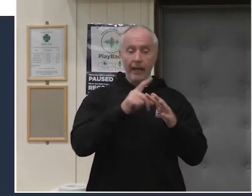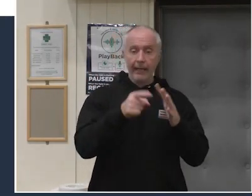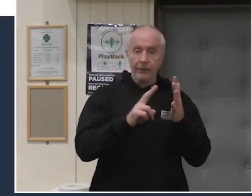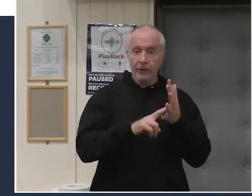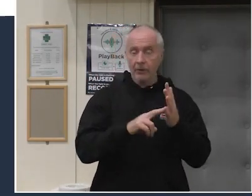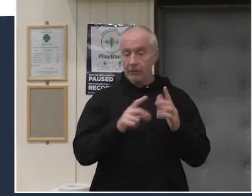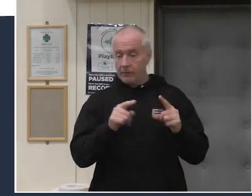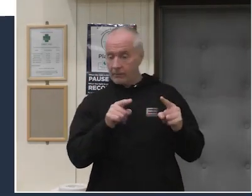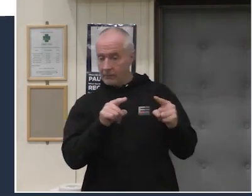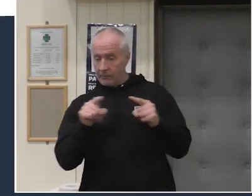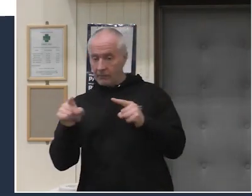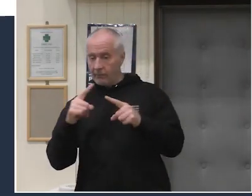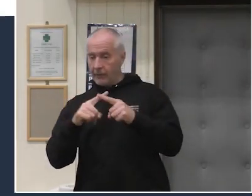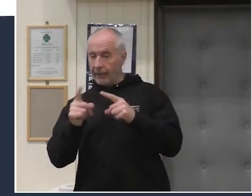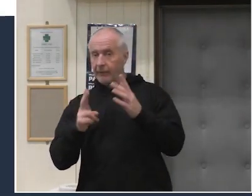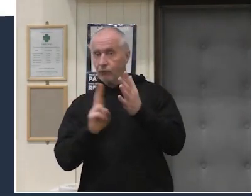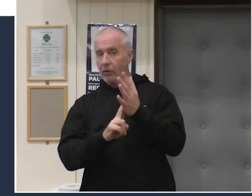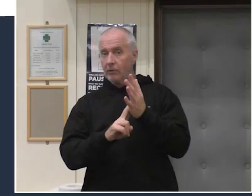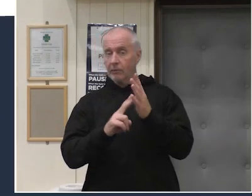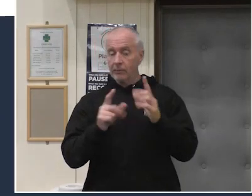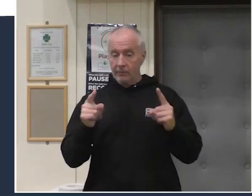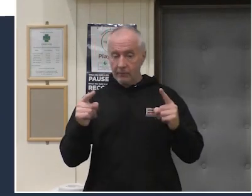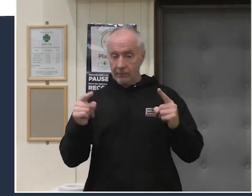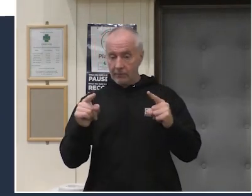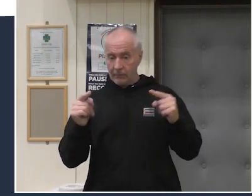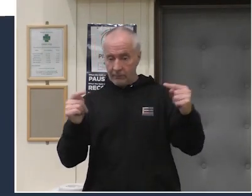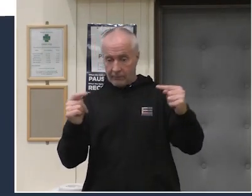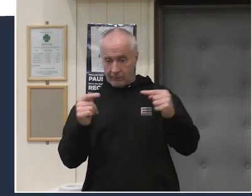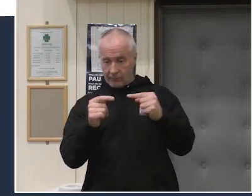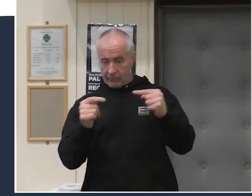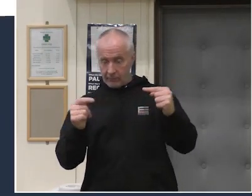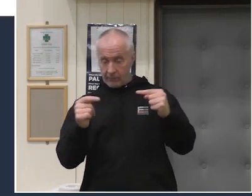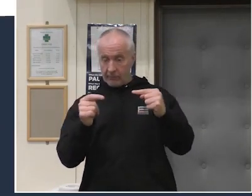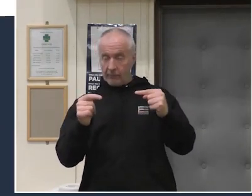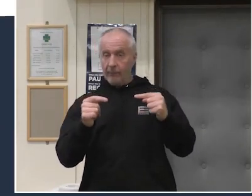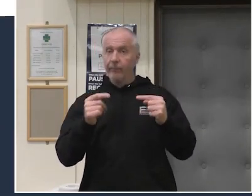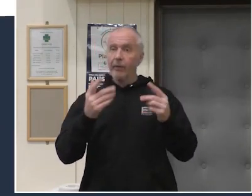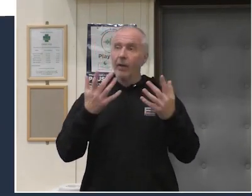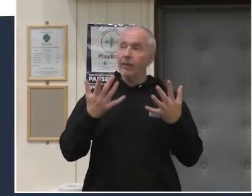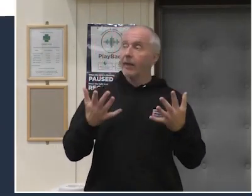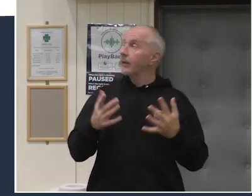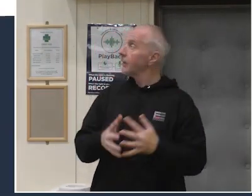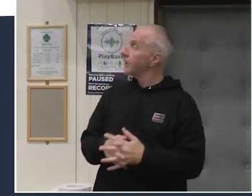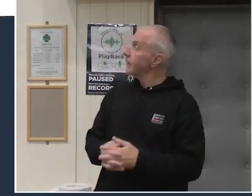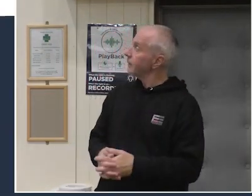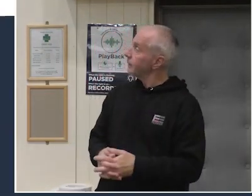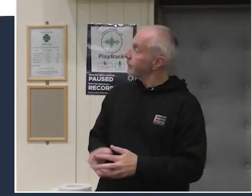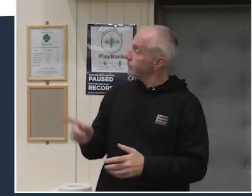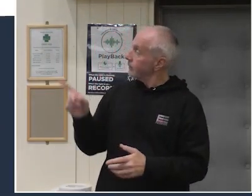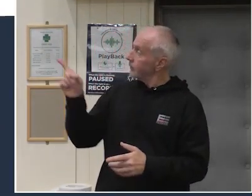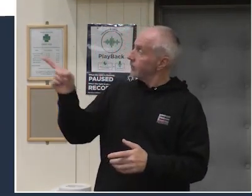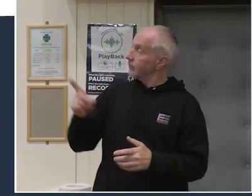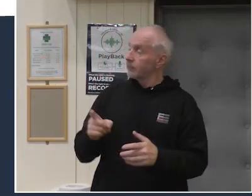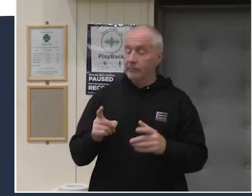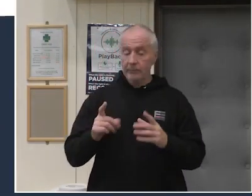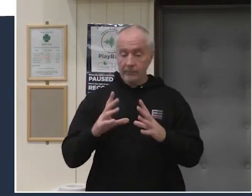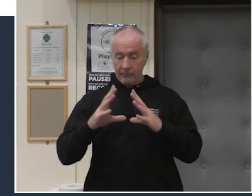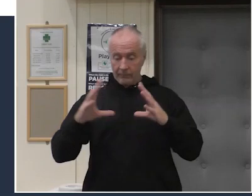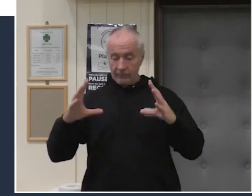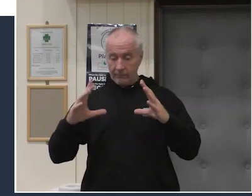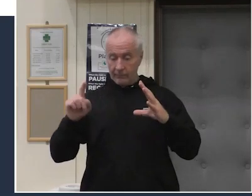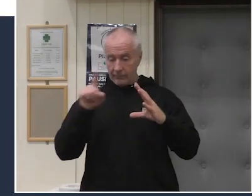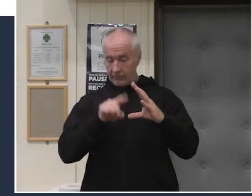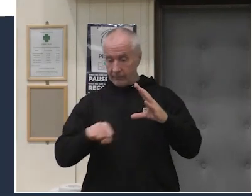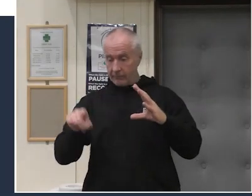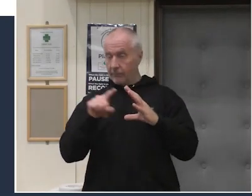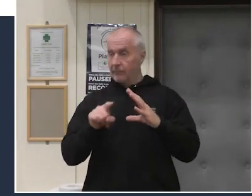fermions, so the electron, for example. And then we have the other one. Now this is the big one that I'm going to circle for quite a